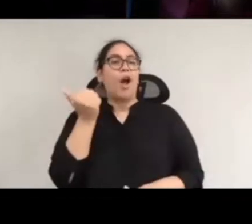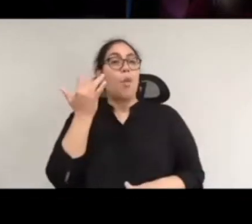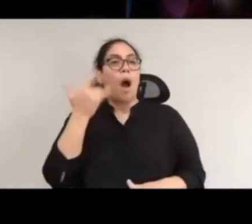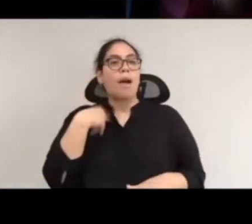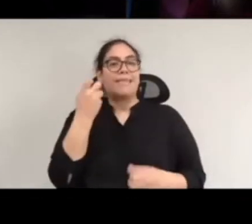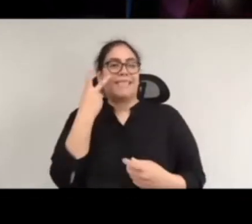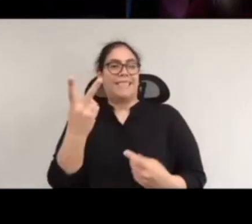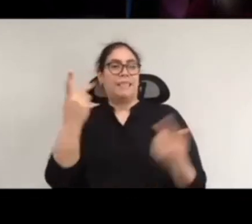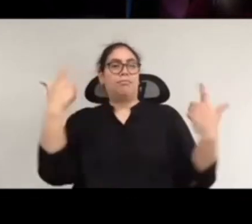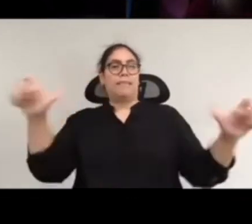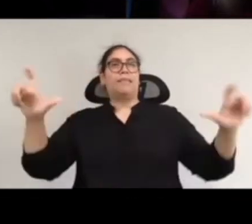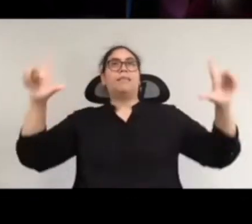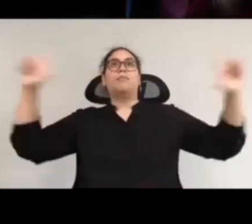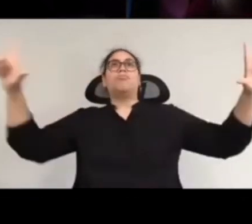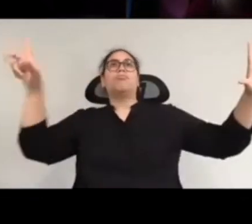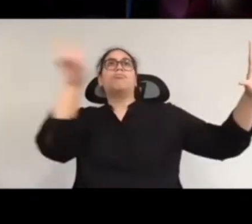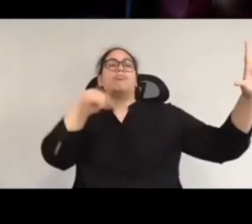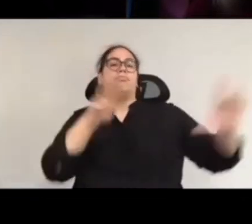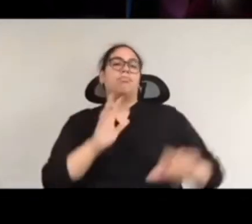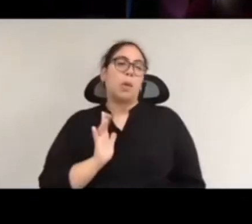But I think